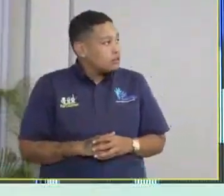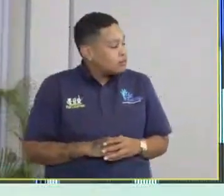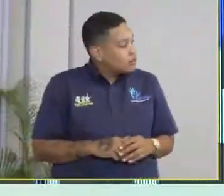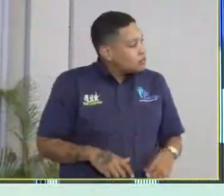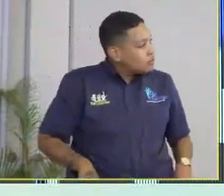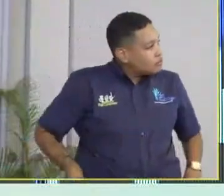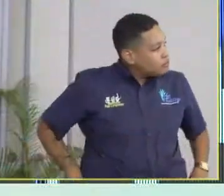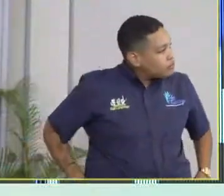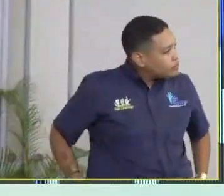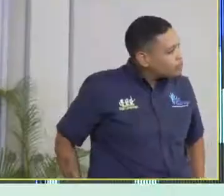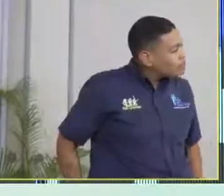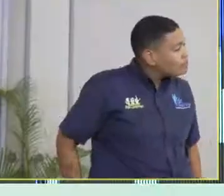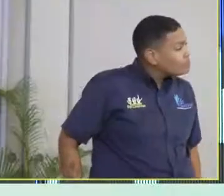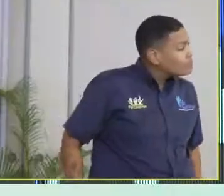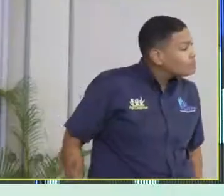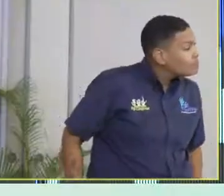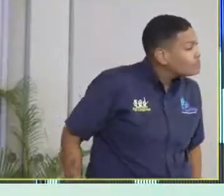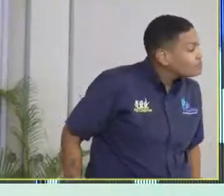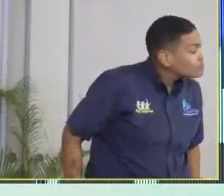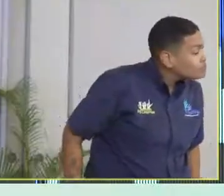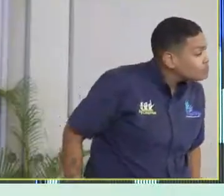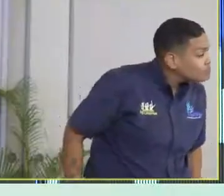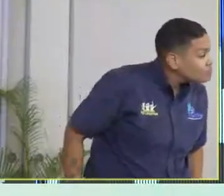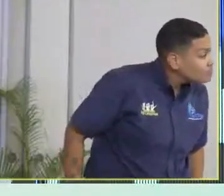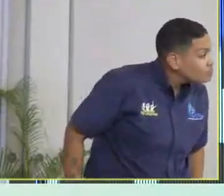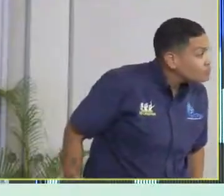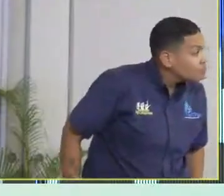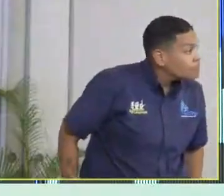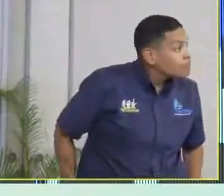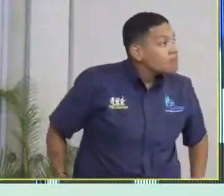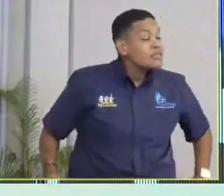it's Yaniv who came up with this name.